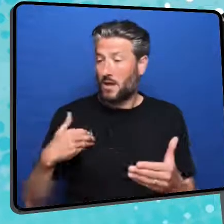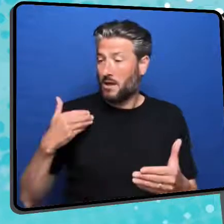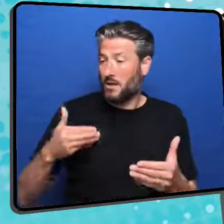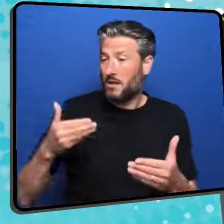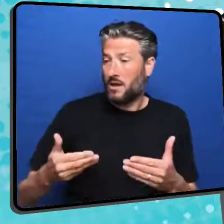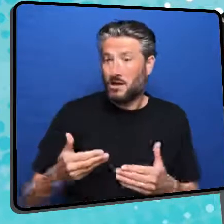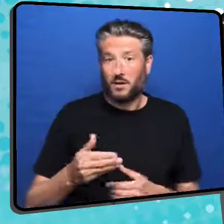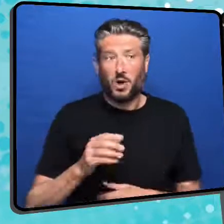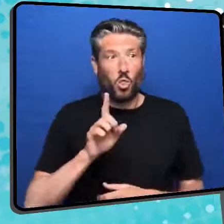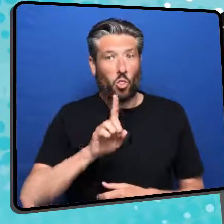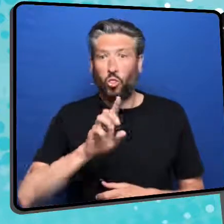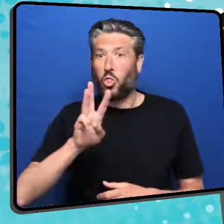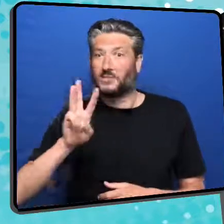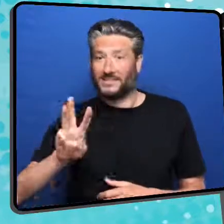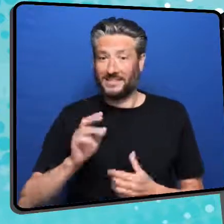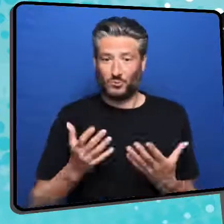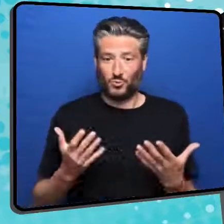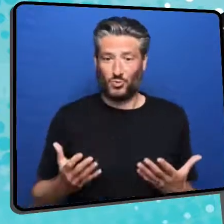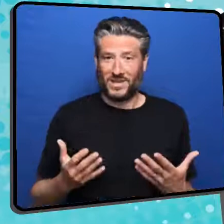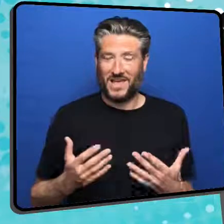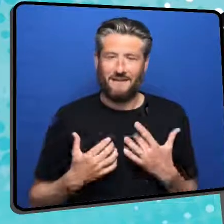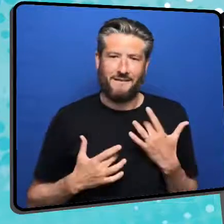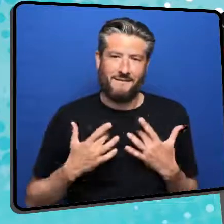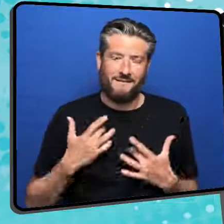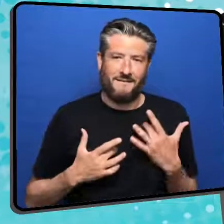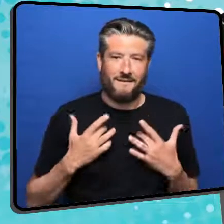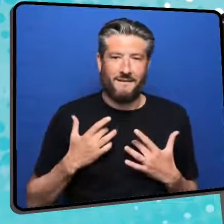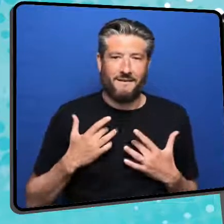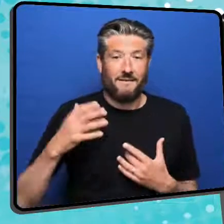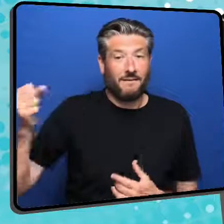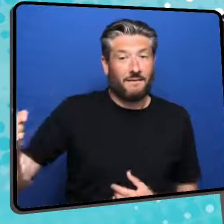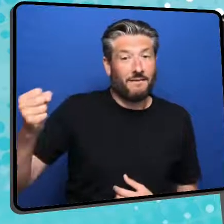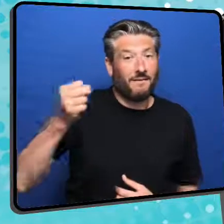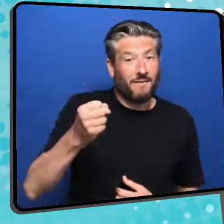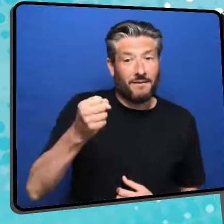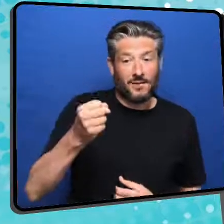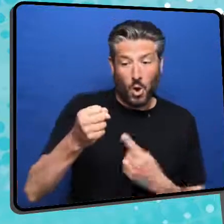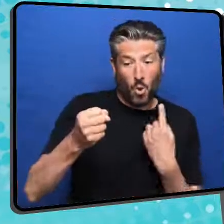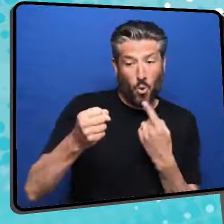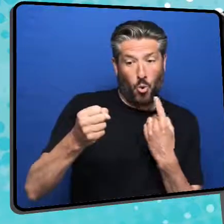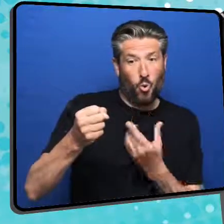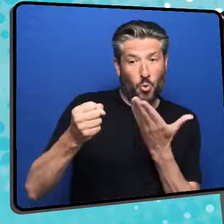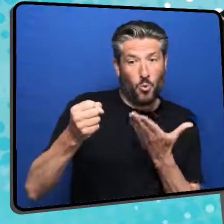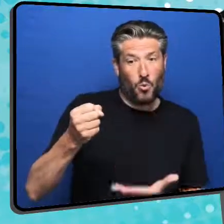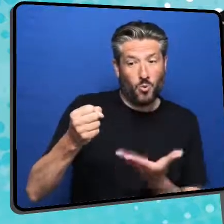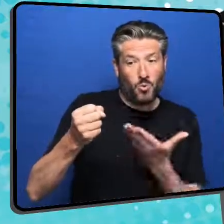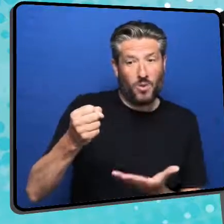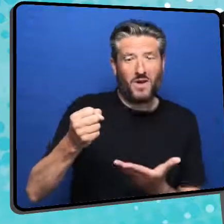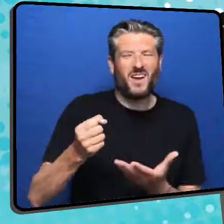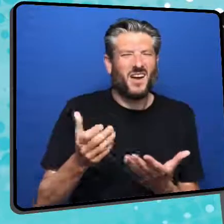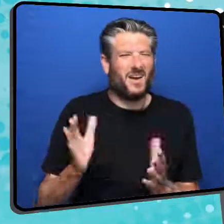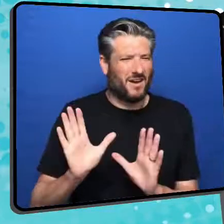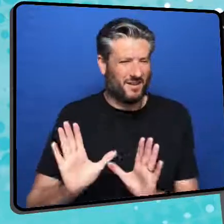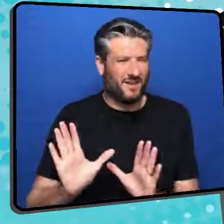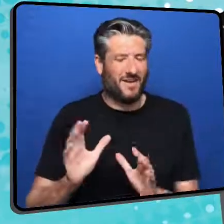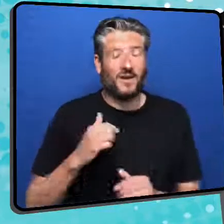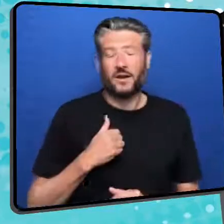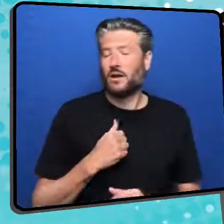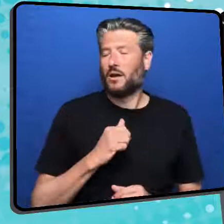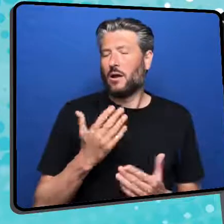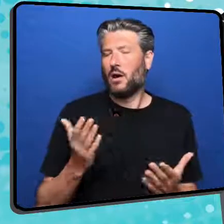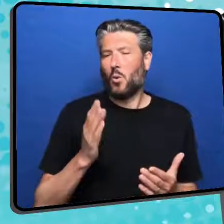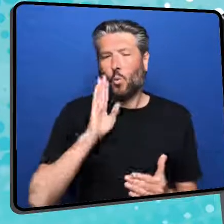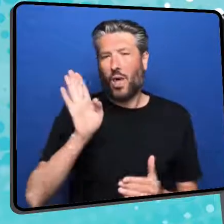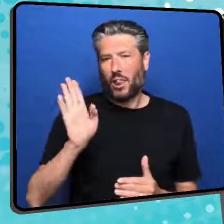be more excited to start talking to our guests and learn more about what they do. So in this show, we have 2 items. We're going